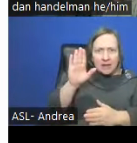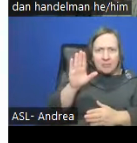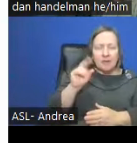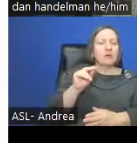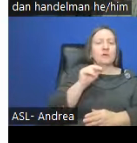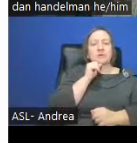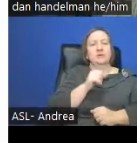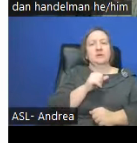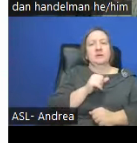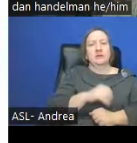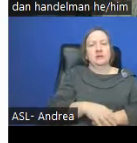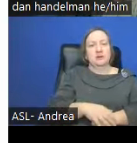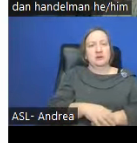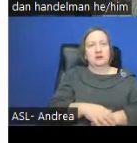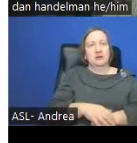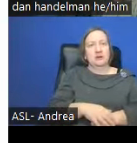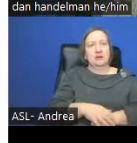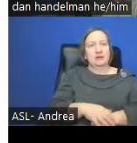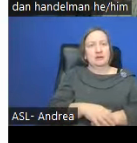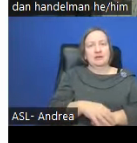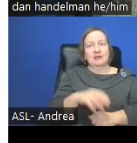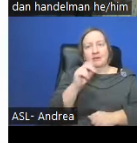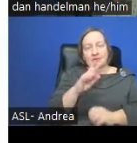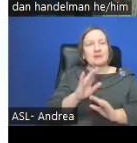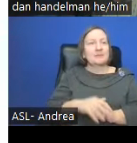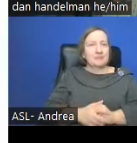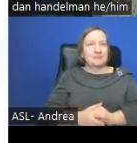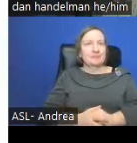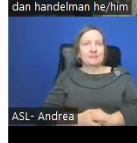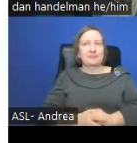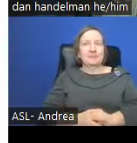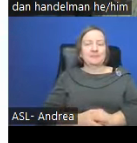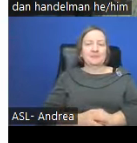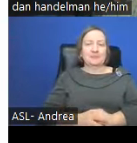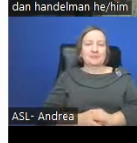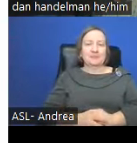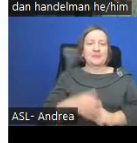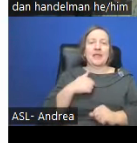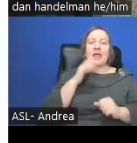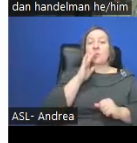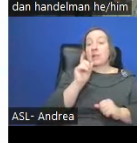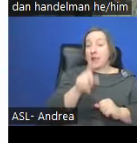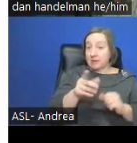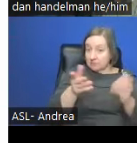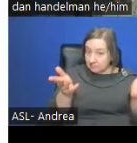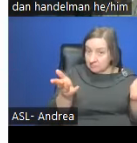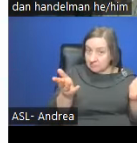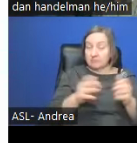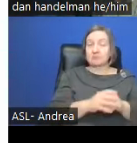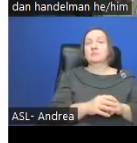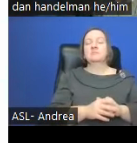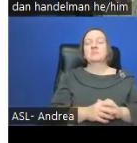not. Yeah. Okay. I'm going to ask the question.